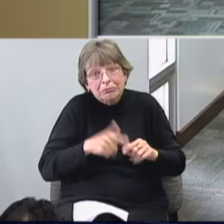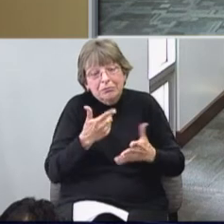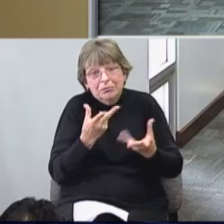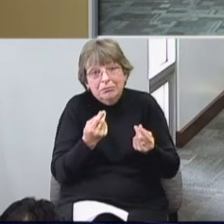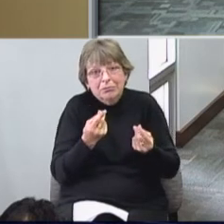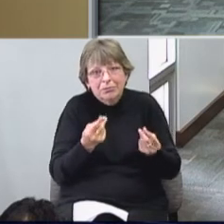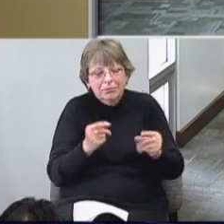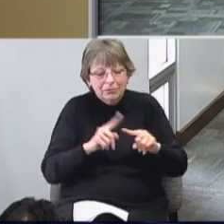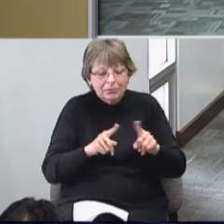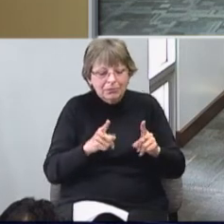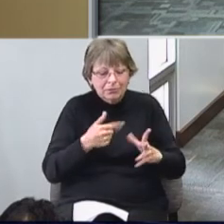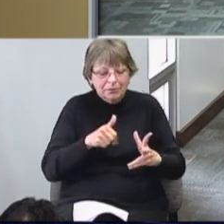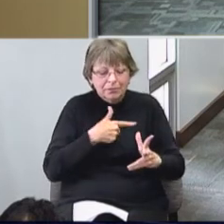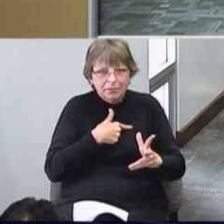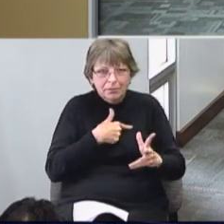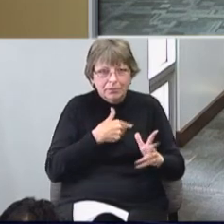incorporate